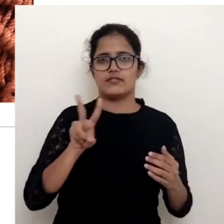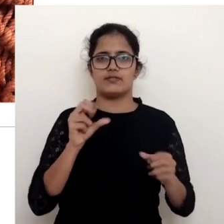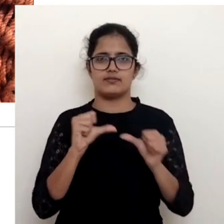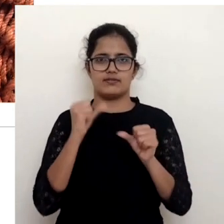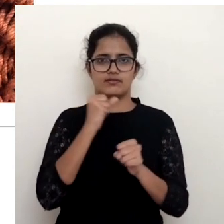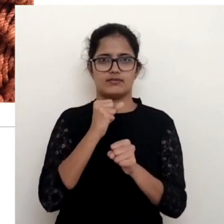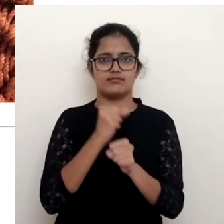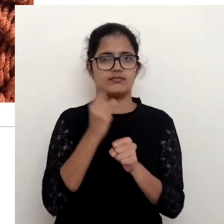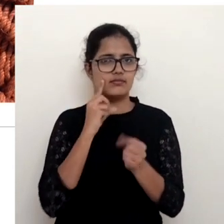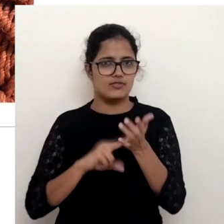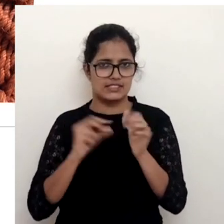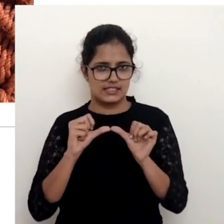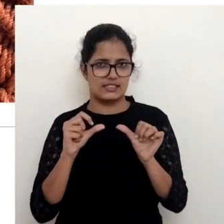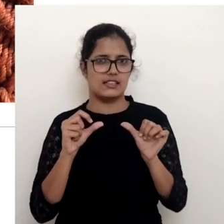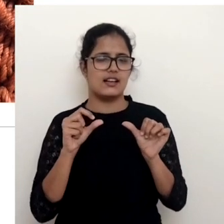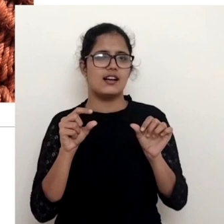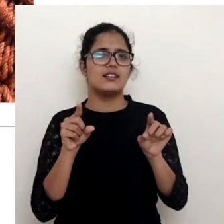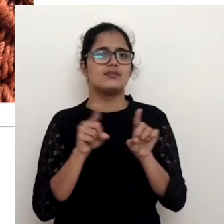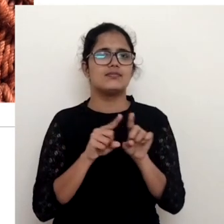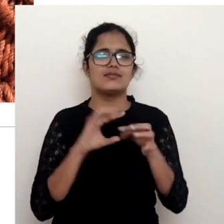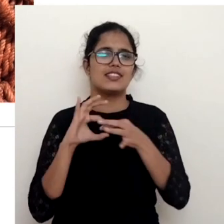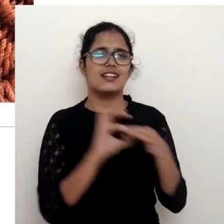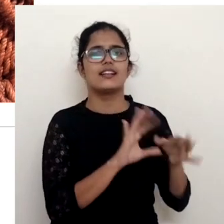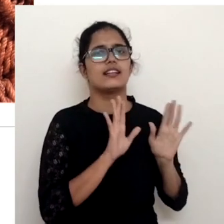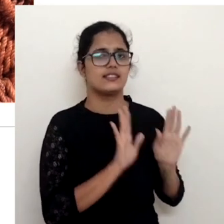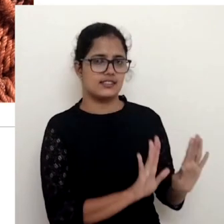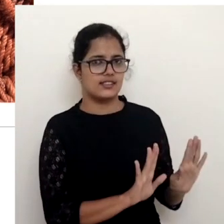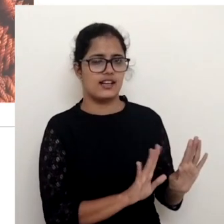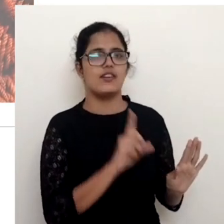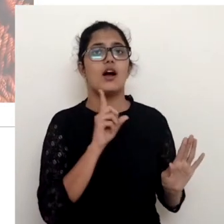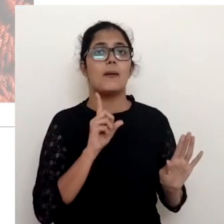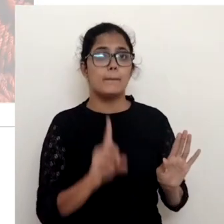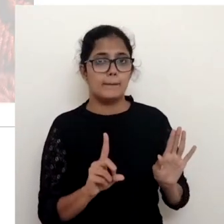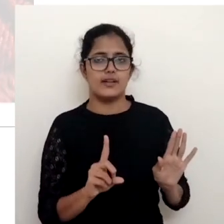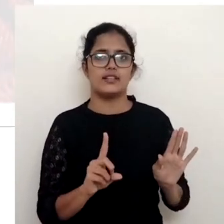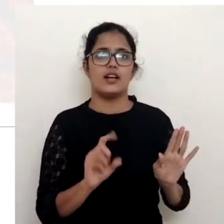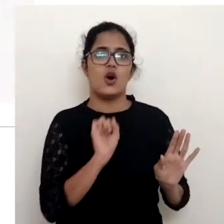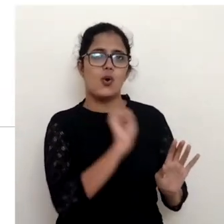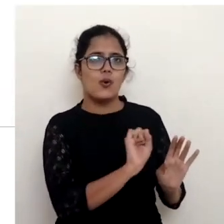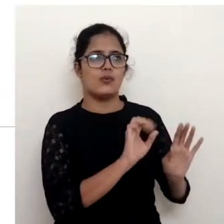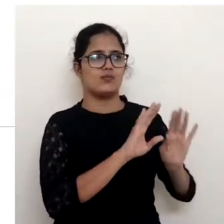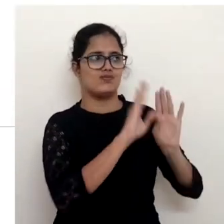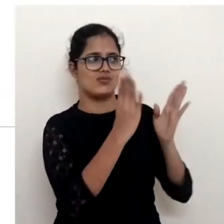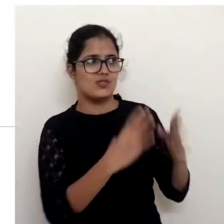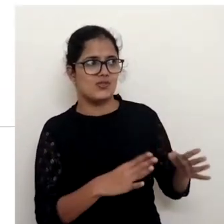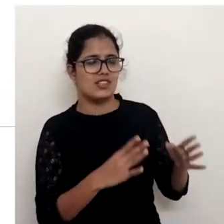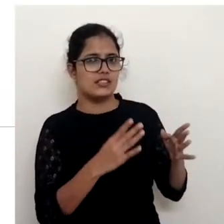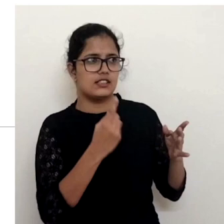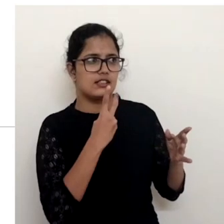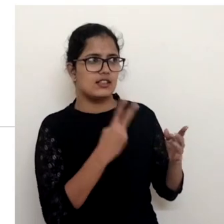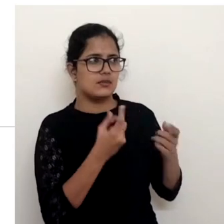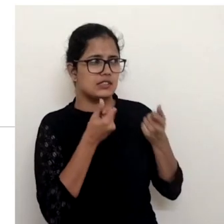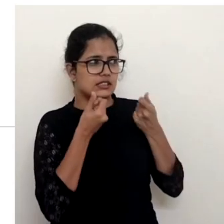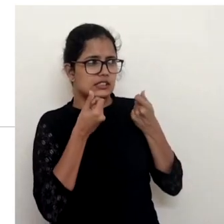to the vulva or vaginal forms. There is a kind of vital life force. She wanted the works